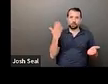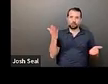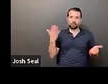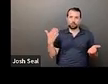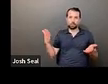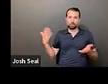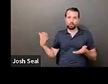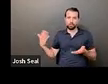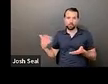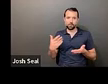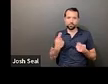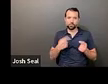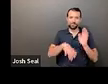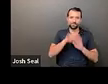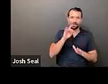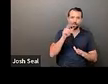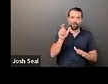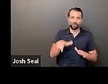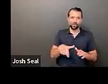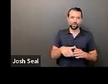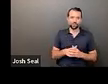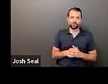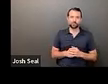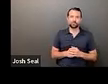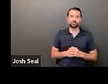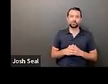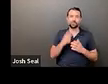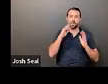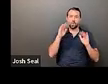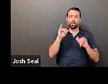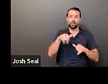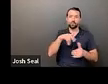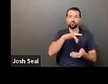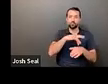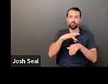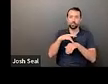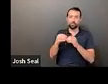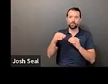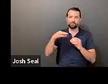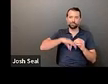hoping that this is a resource that will be a little bit more helpful for you.